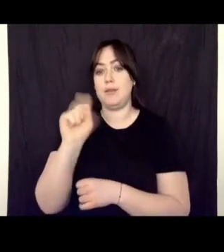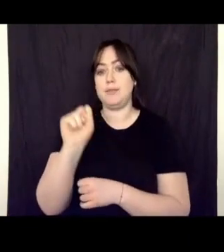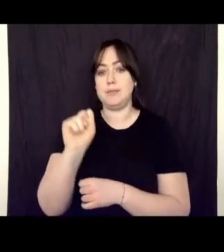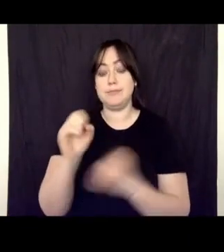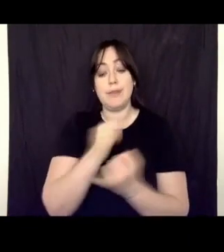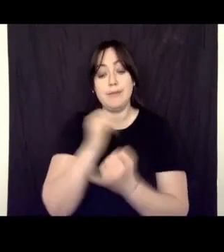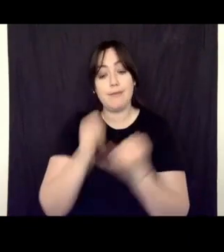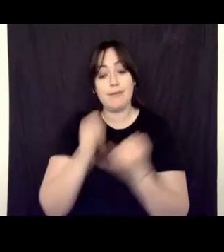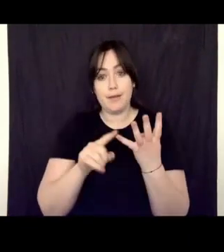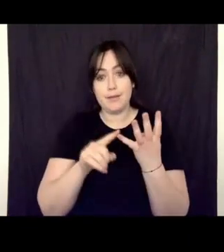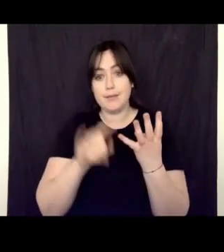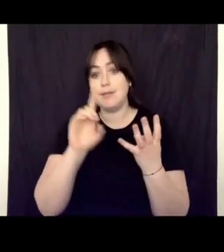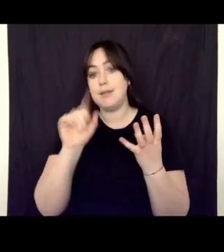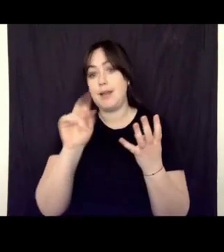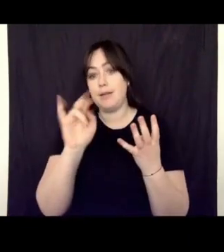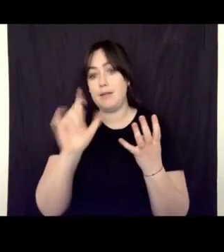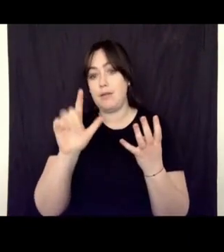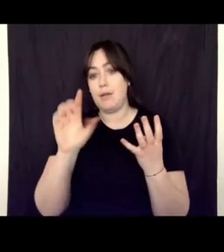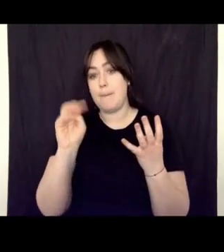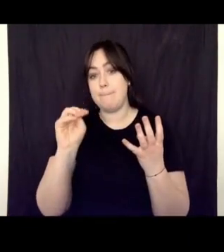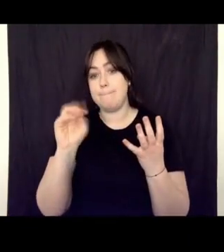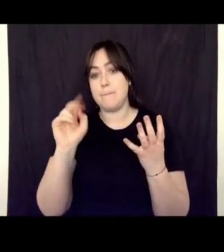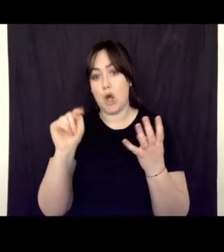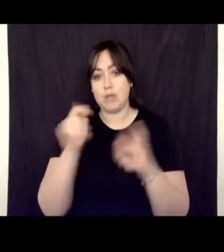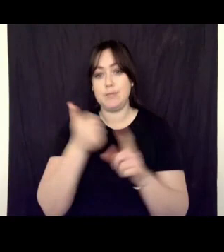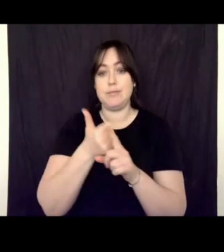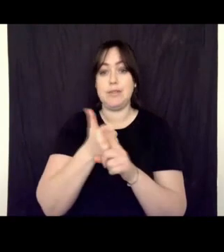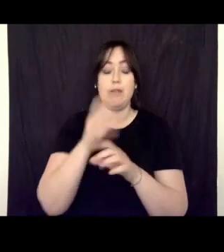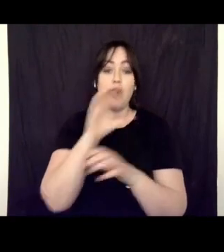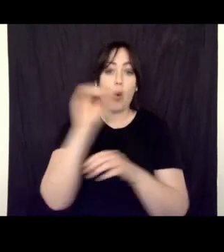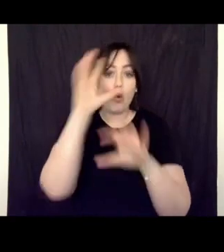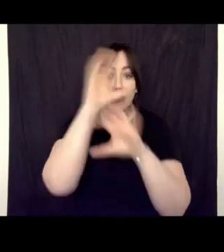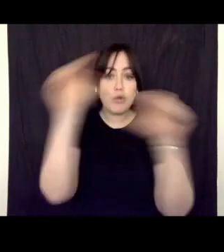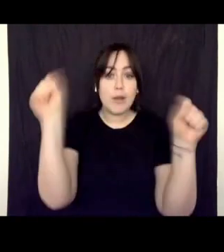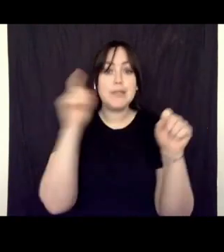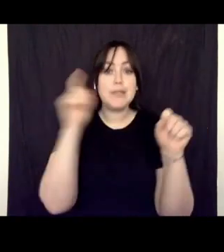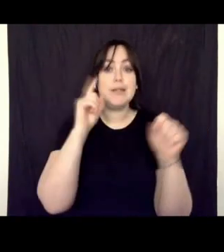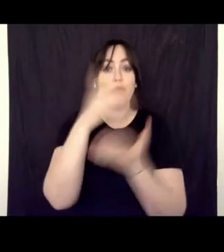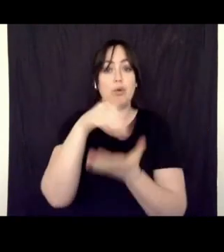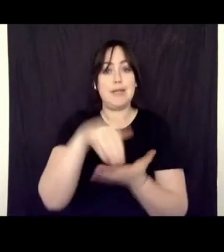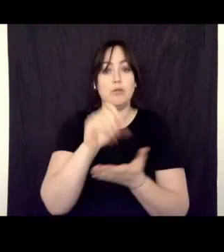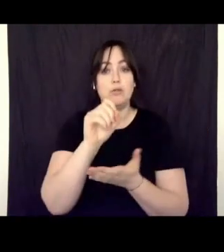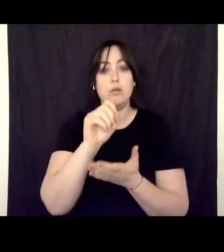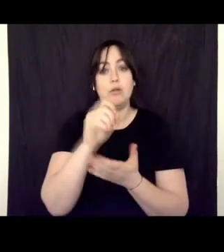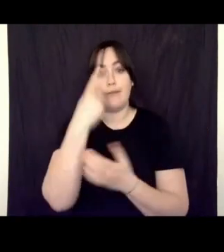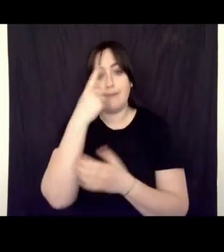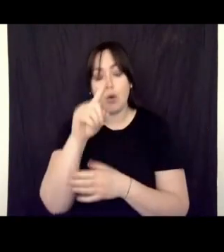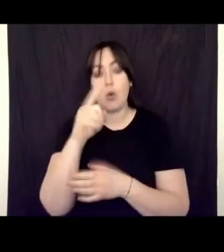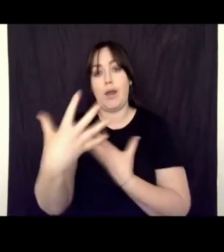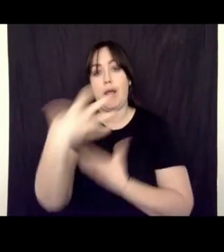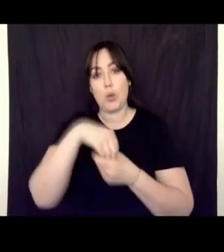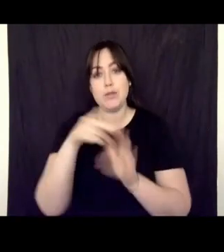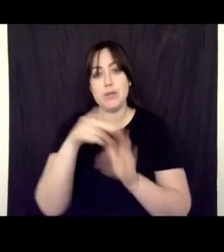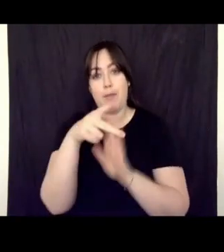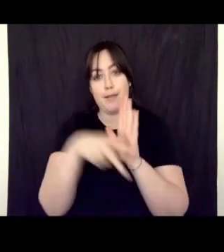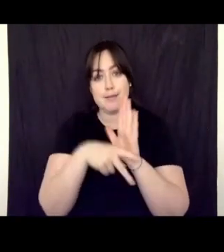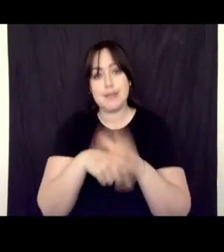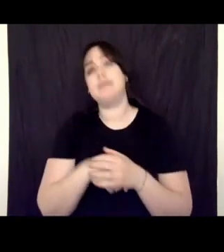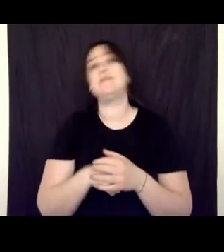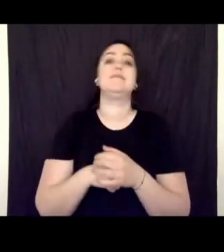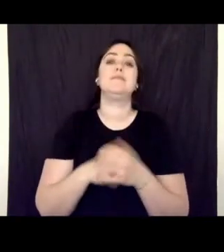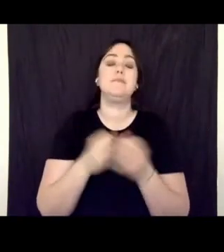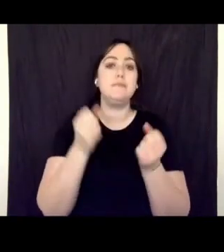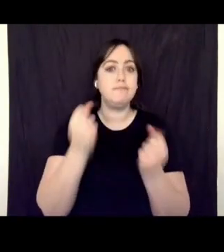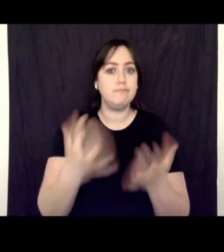Mont. He is the co-president of the Center for Inclusive Policy. He has extensive experience in the area